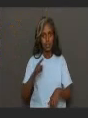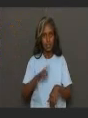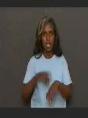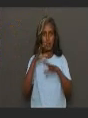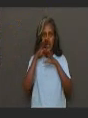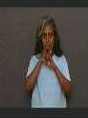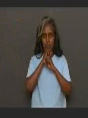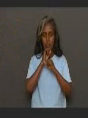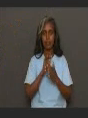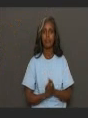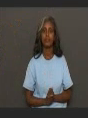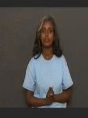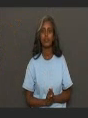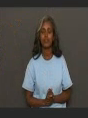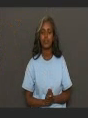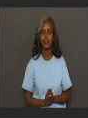Time's up!